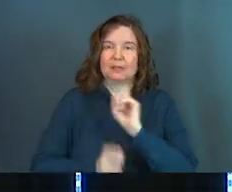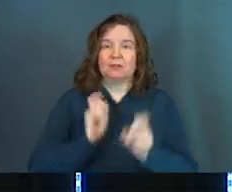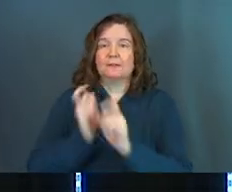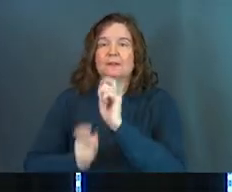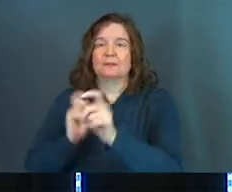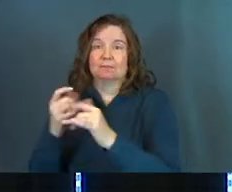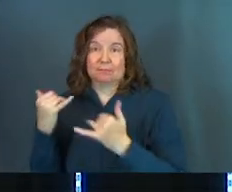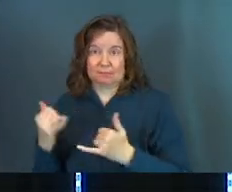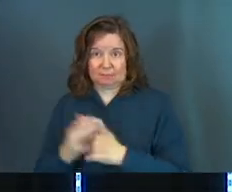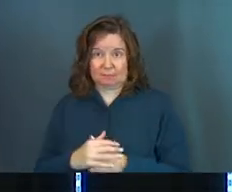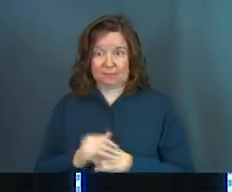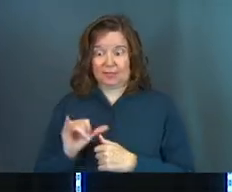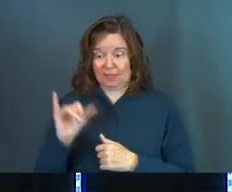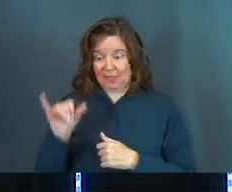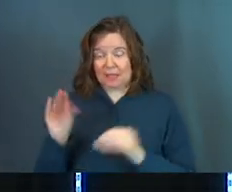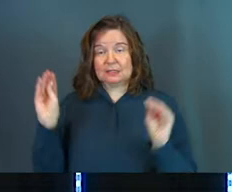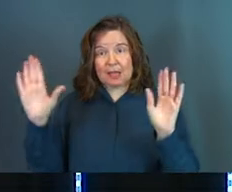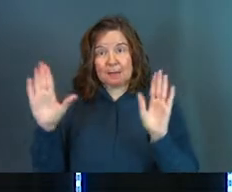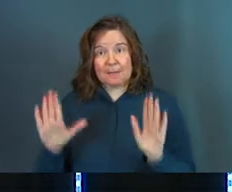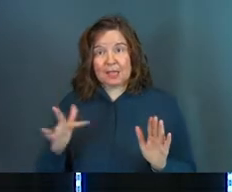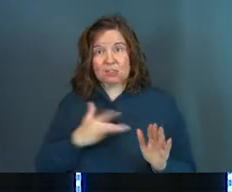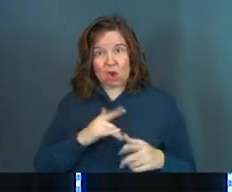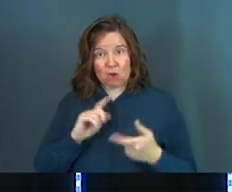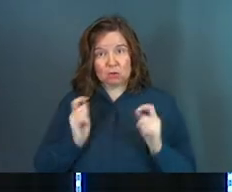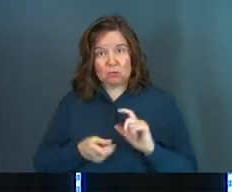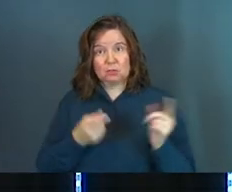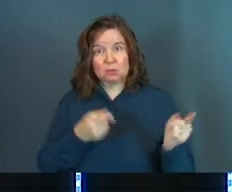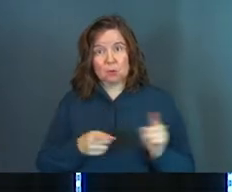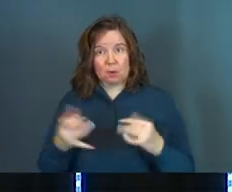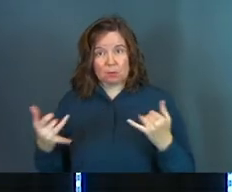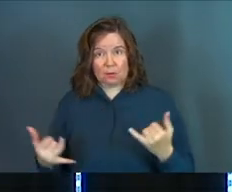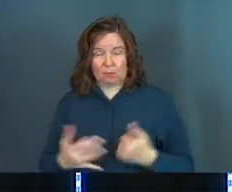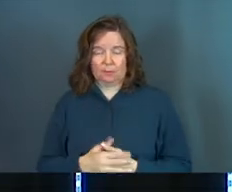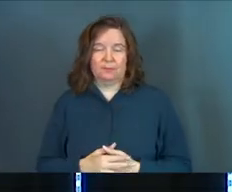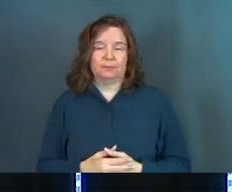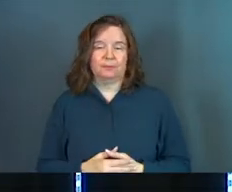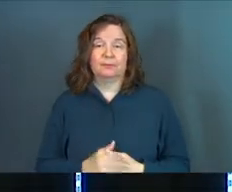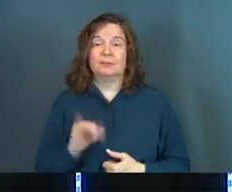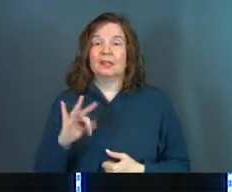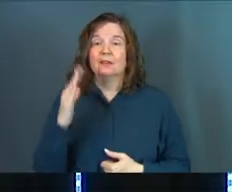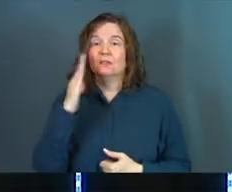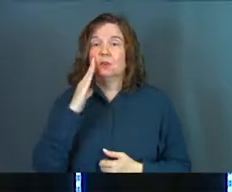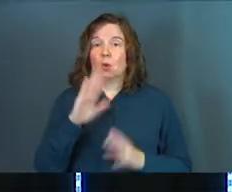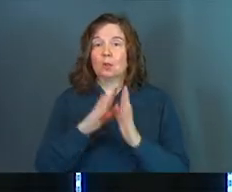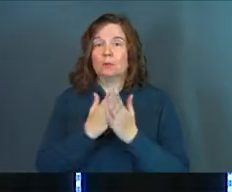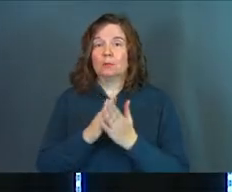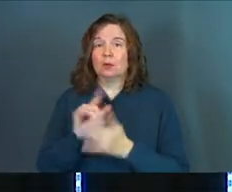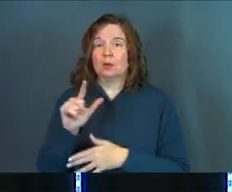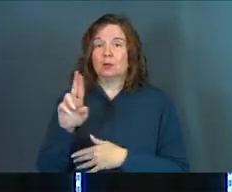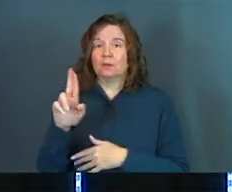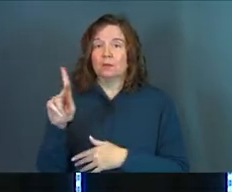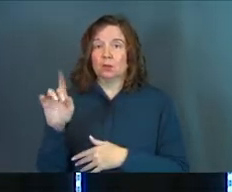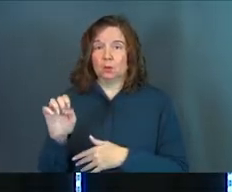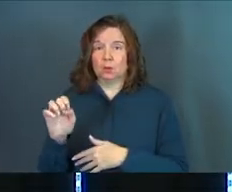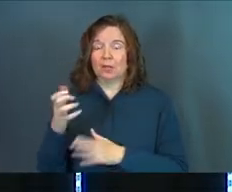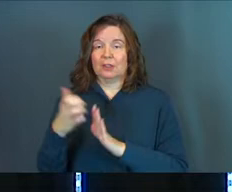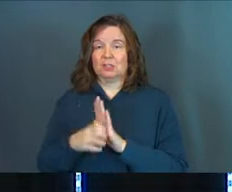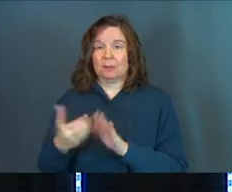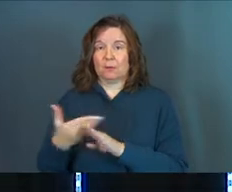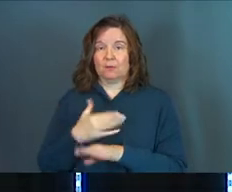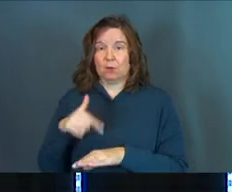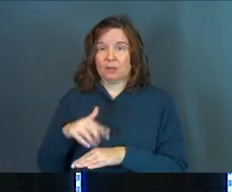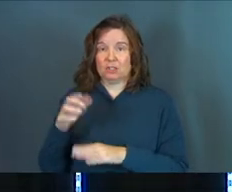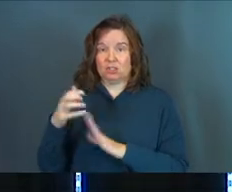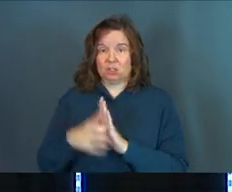giver. Like, that's amazing heart change that's going on right now. If you know the book of Luke, which is what we're in the chapter right before